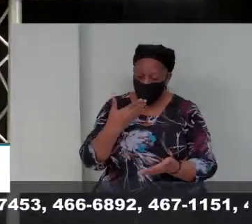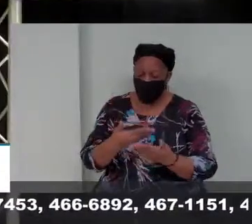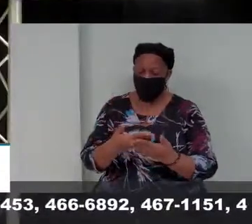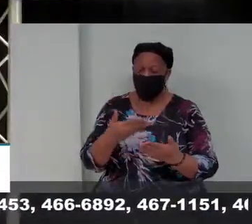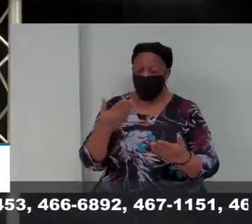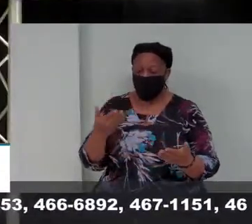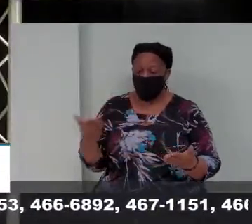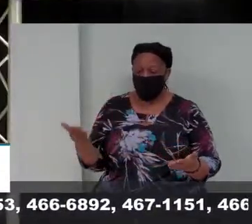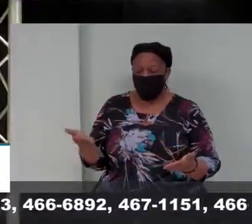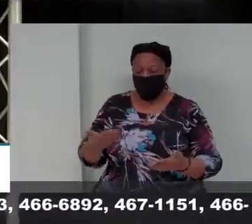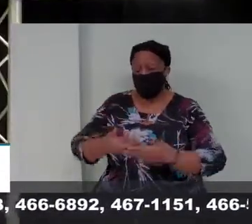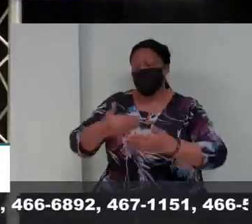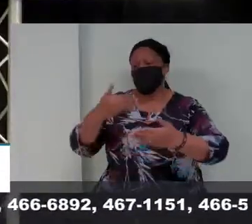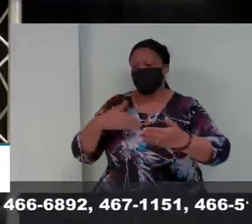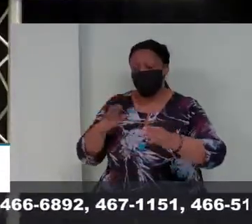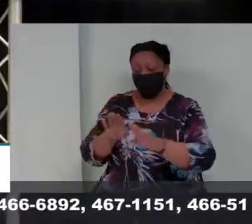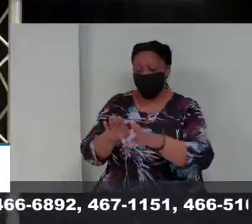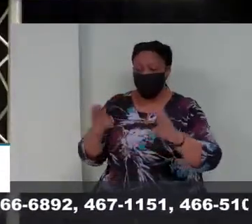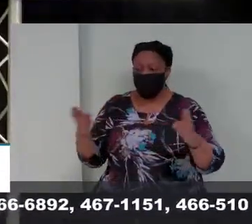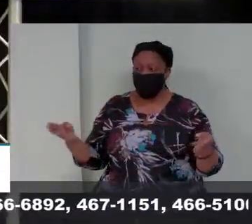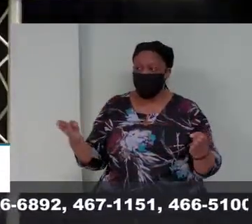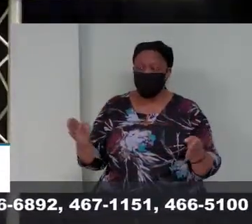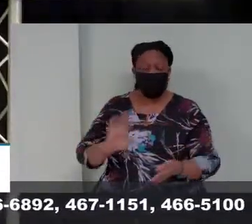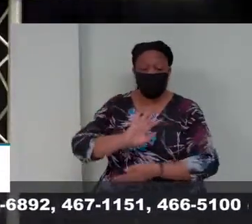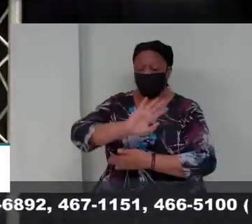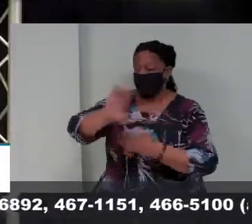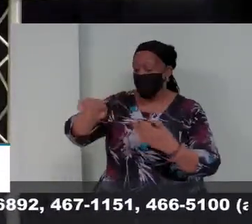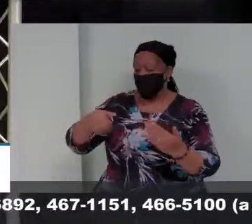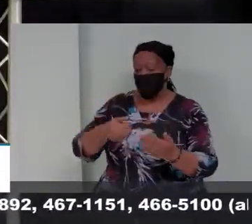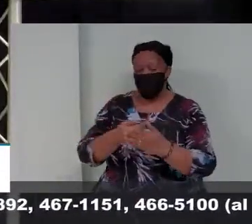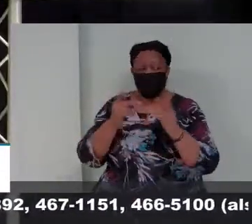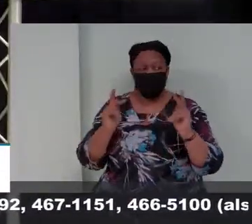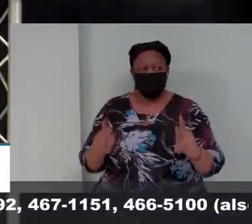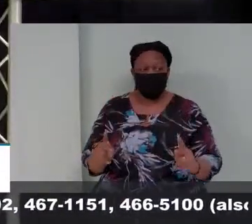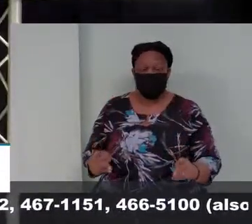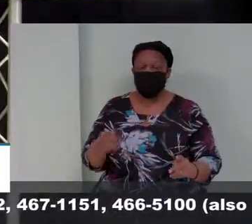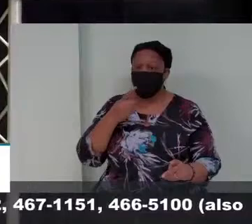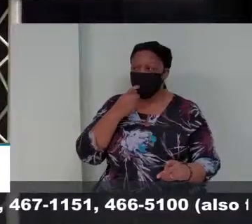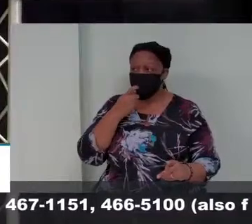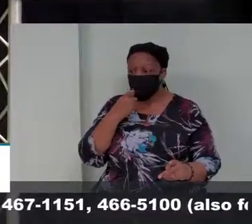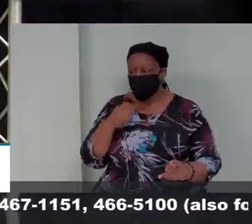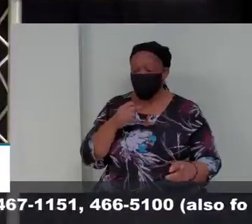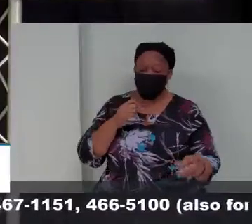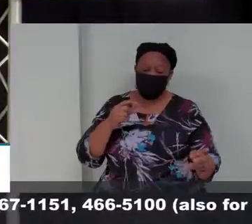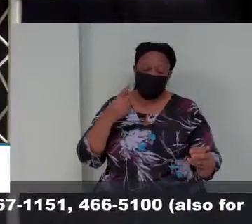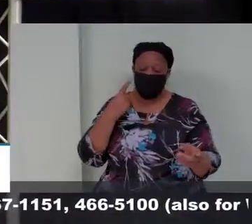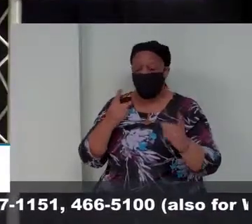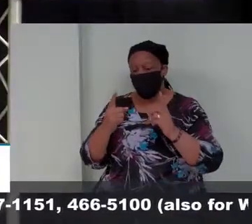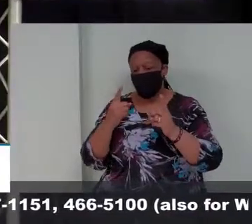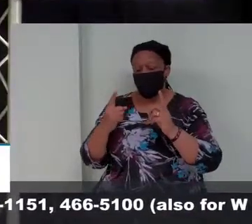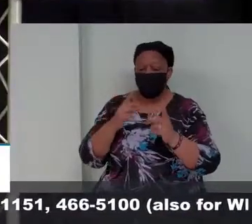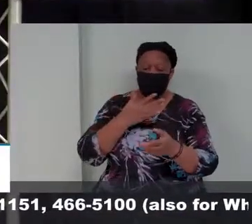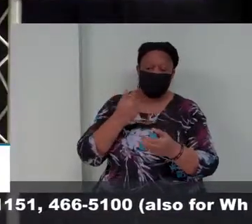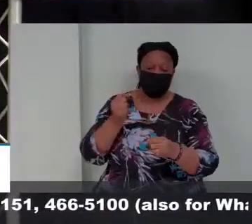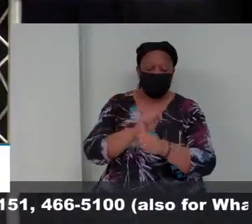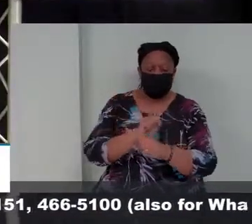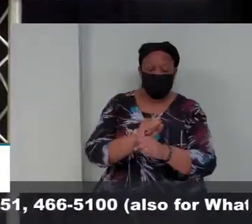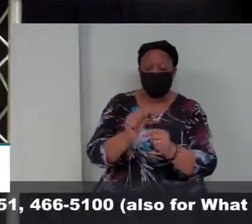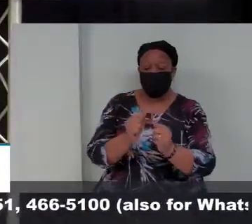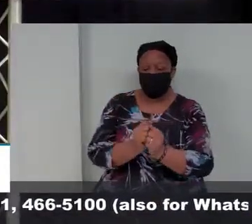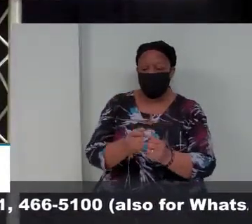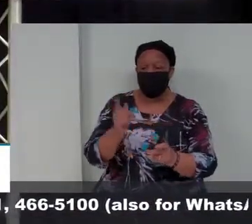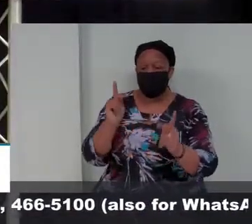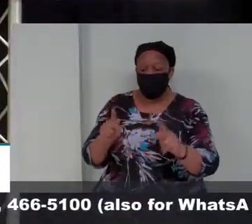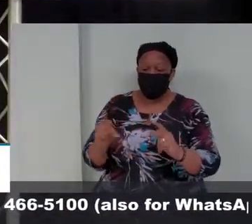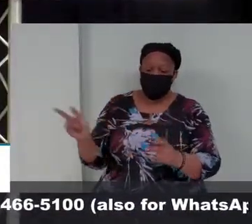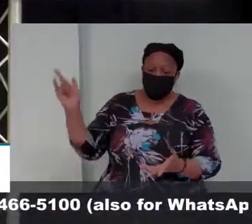borders. And so all frontline workers who would be interacting with inbound passengers, they